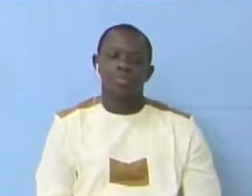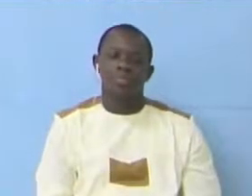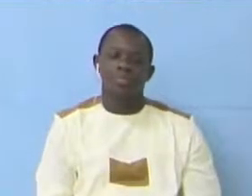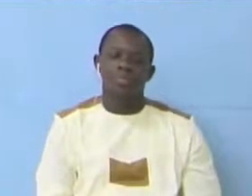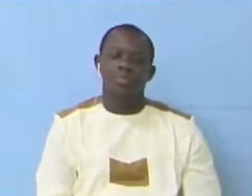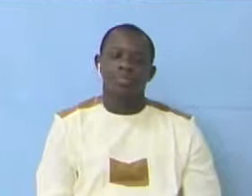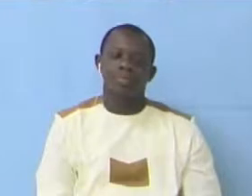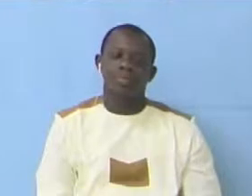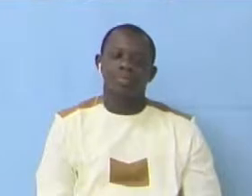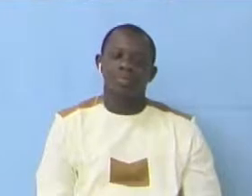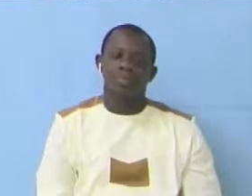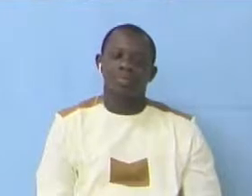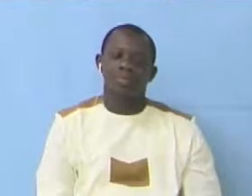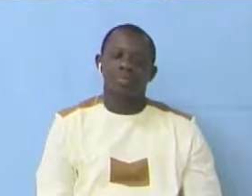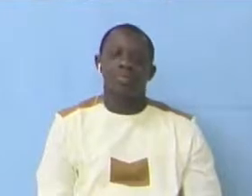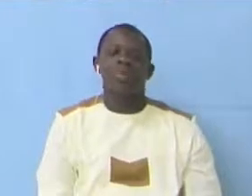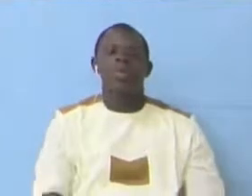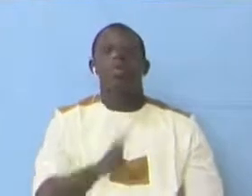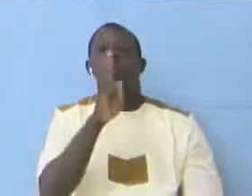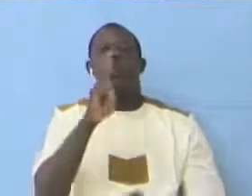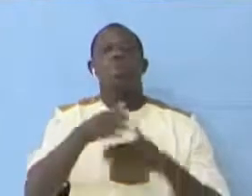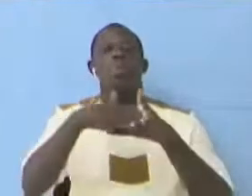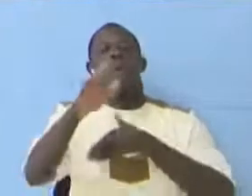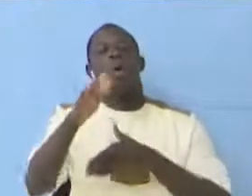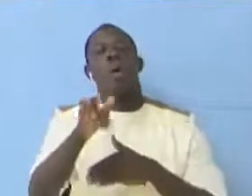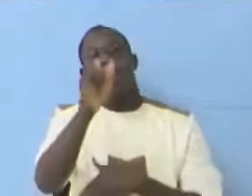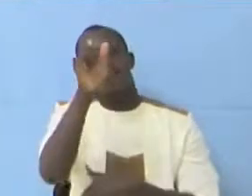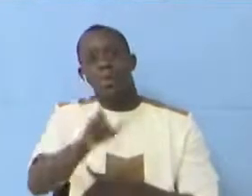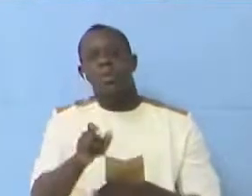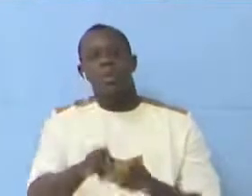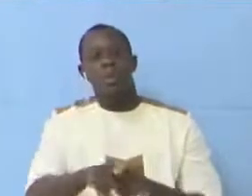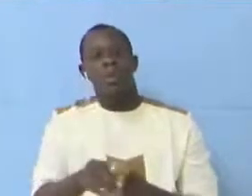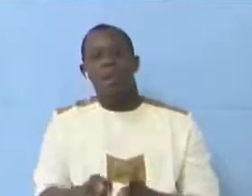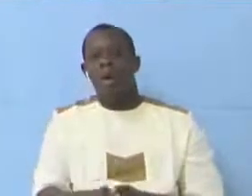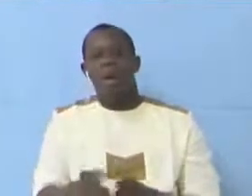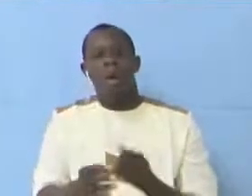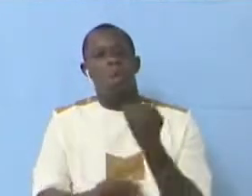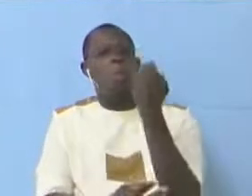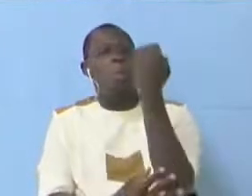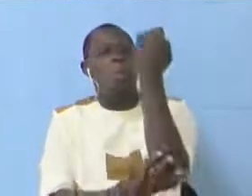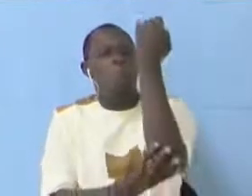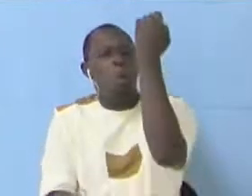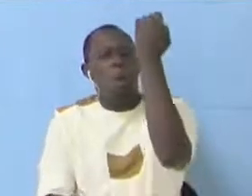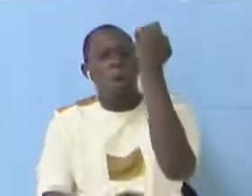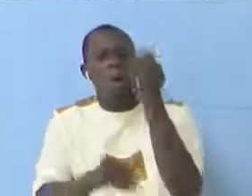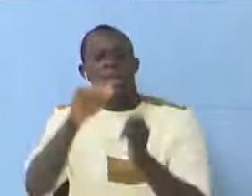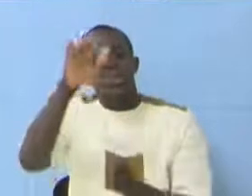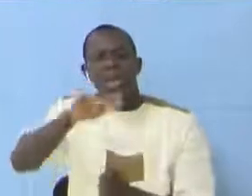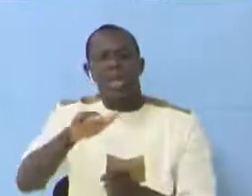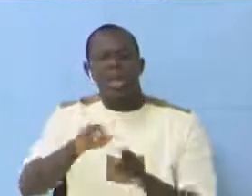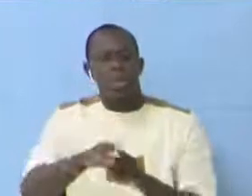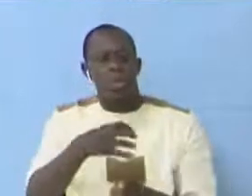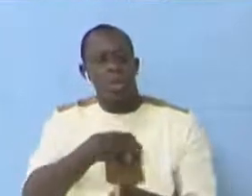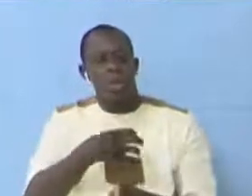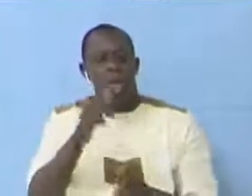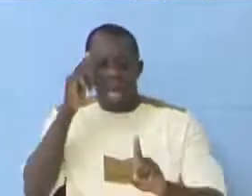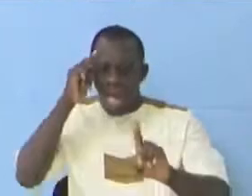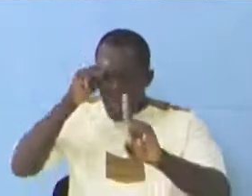jëlee roraange yooyu. Who can be more innocent than a poor kid wanting to better his